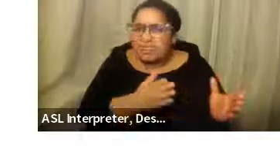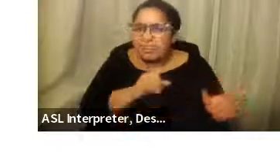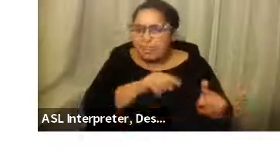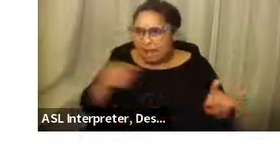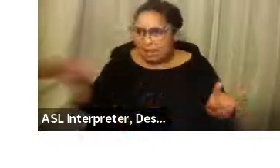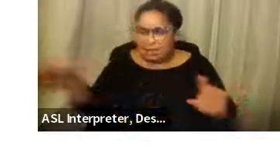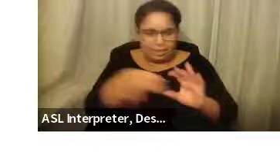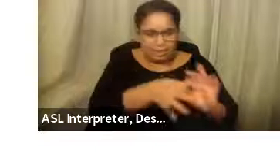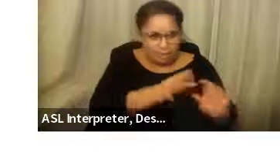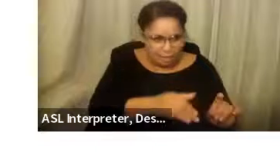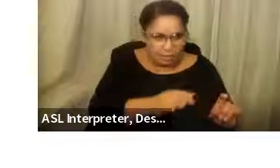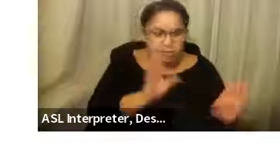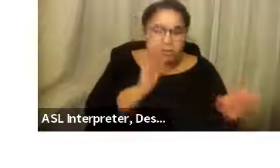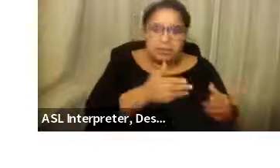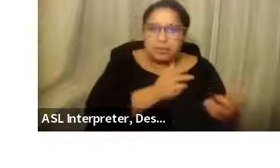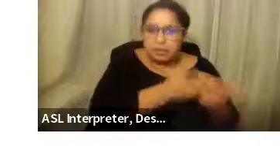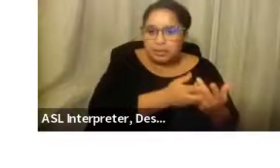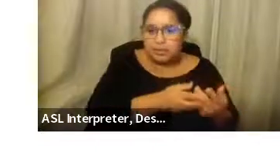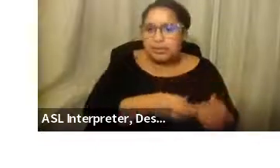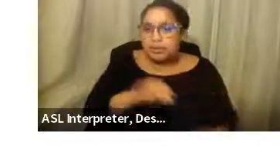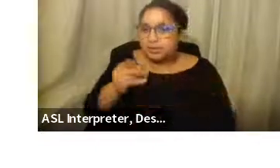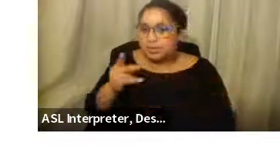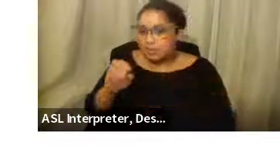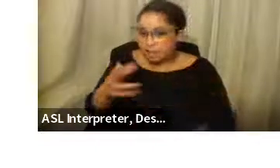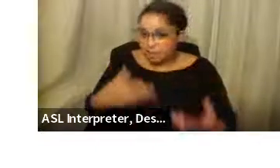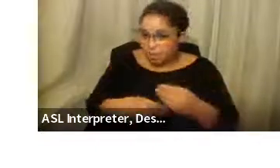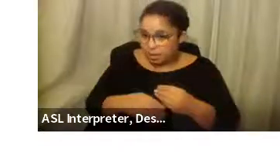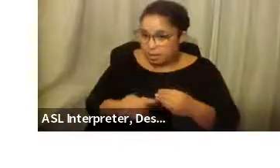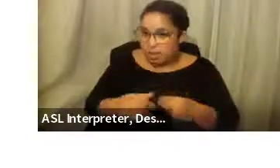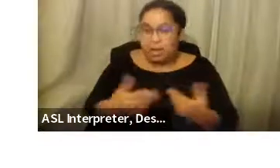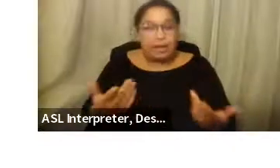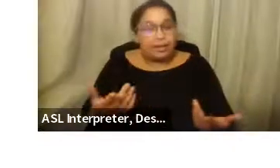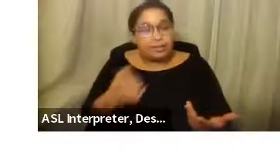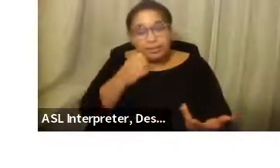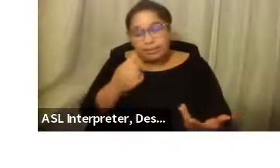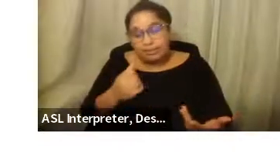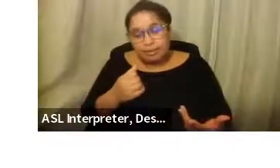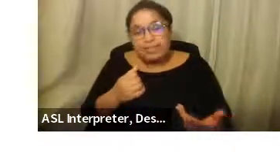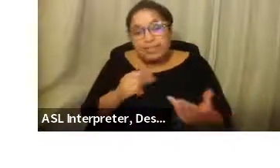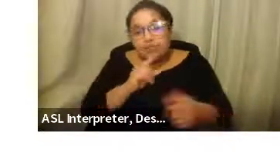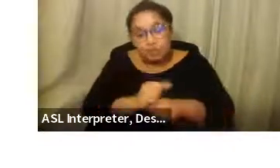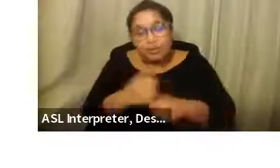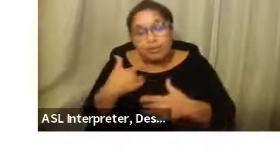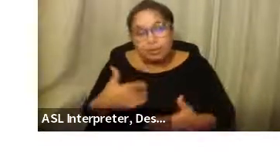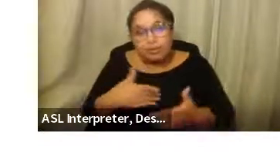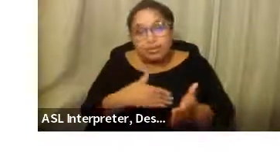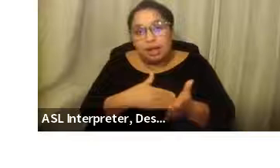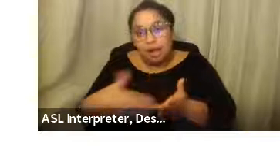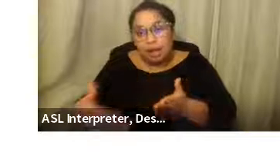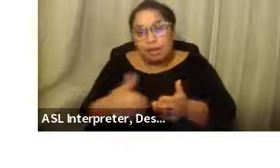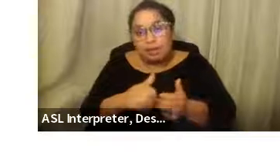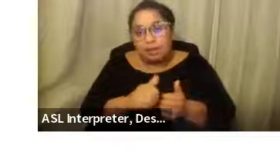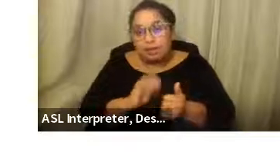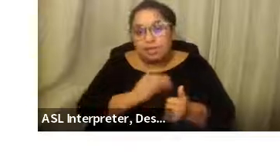I was going to say that unfortunately, this is not uncommon with our serious